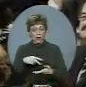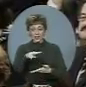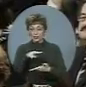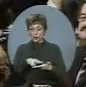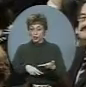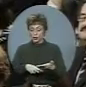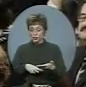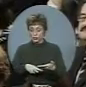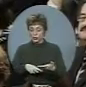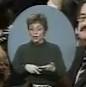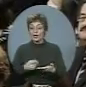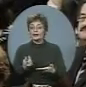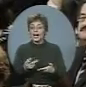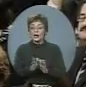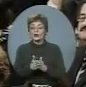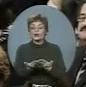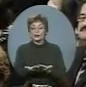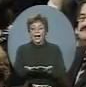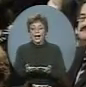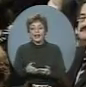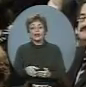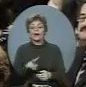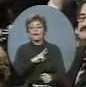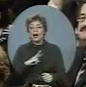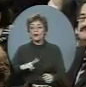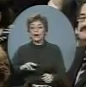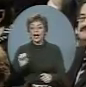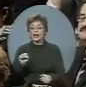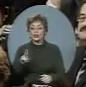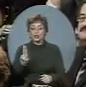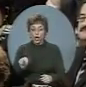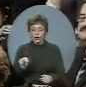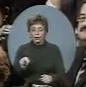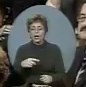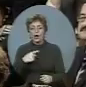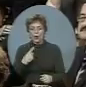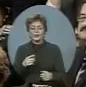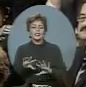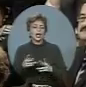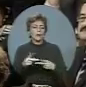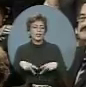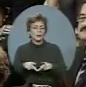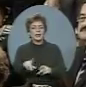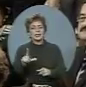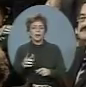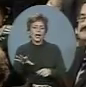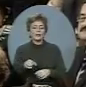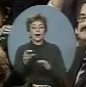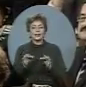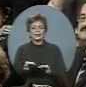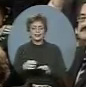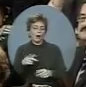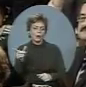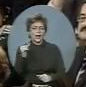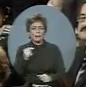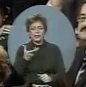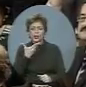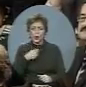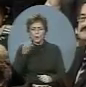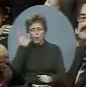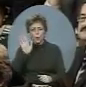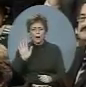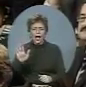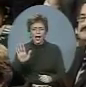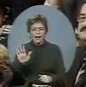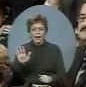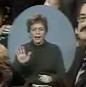Liberal Party makes decisions. The Vancouver Sun has learned that the father-in-law of the Member of Parliament for Mississauga-Brampton